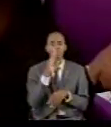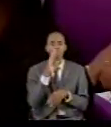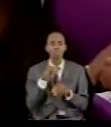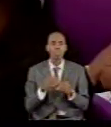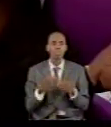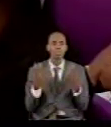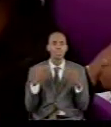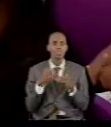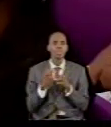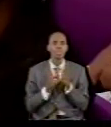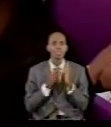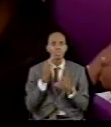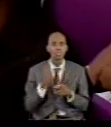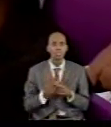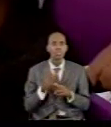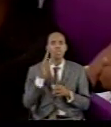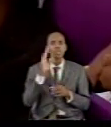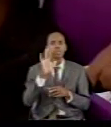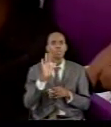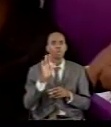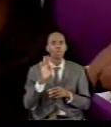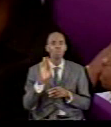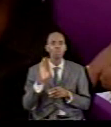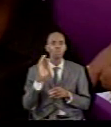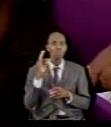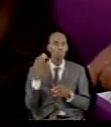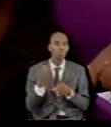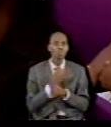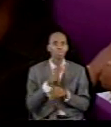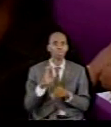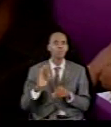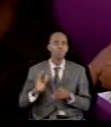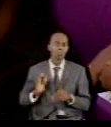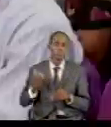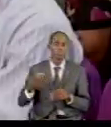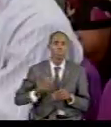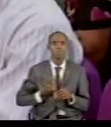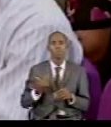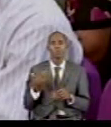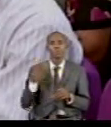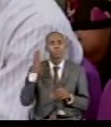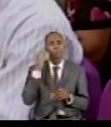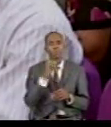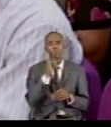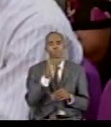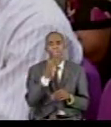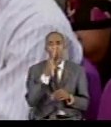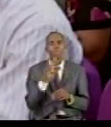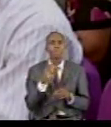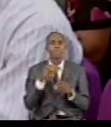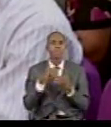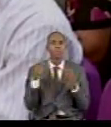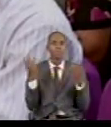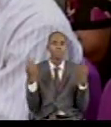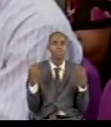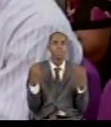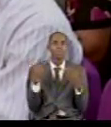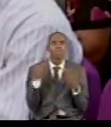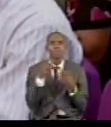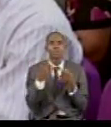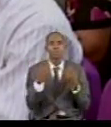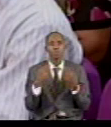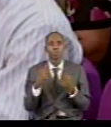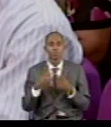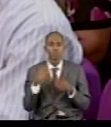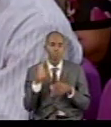Your witnessing, your soul winning will not be in vain. Your labor and coming to the church and coming to